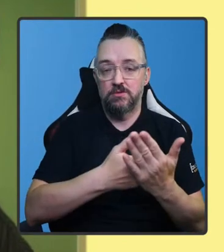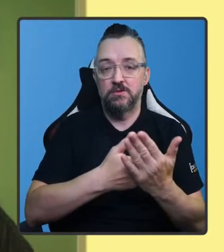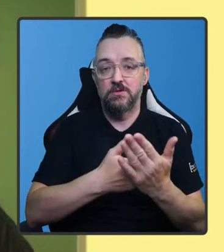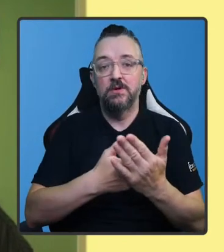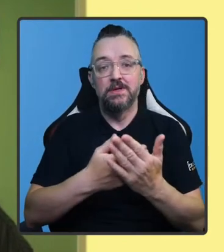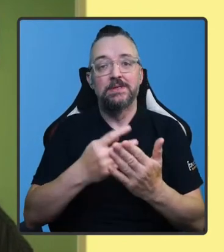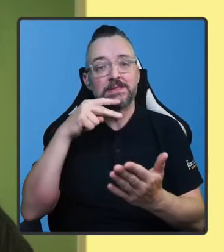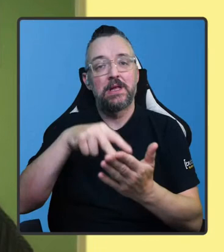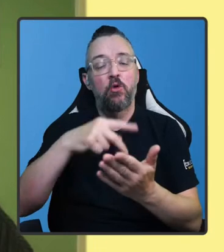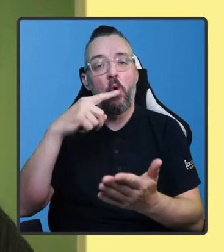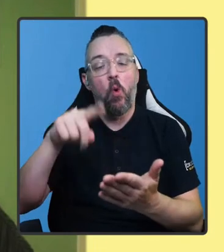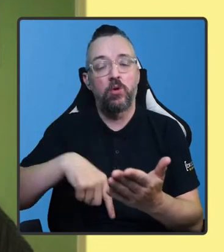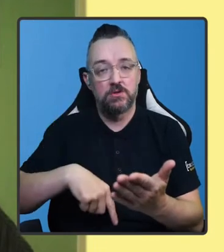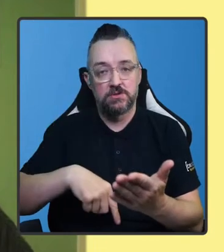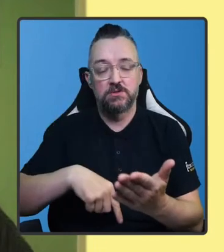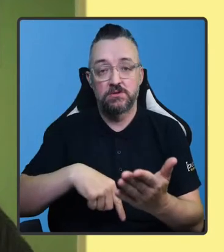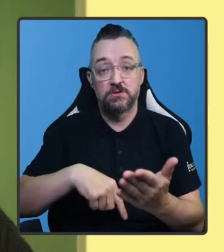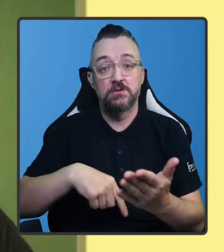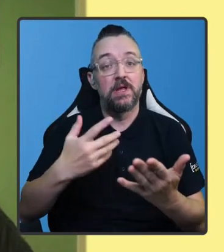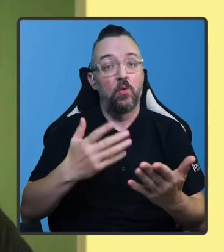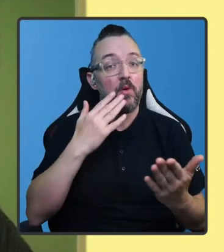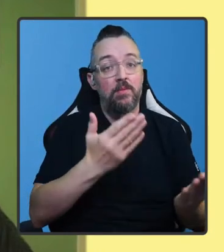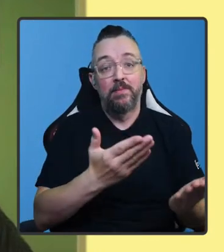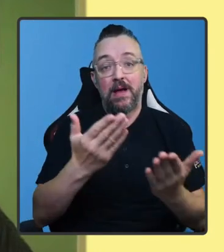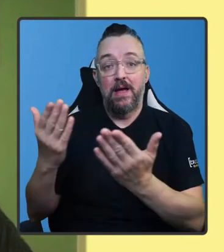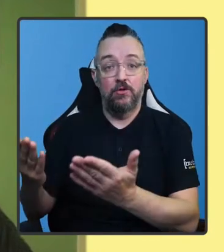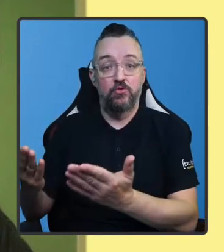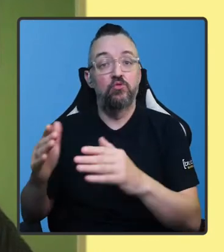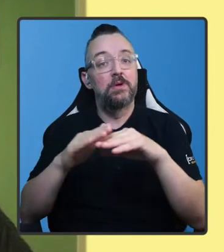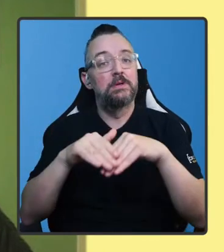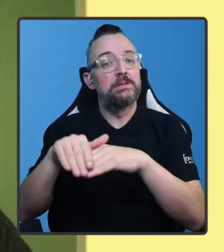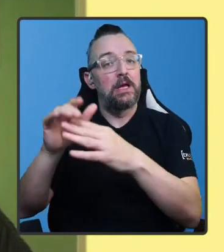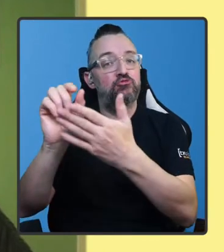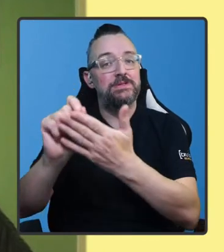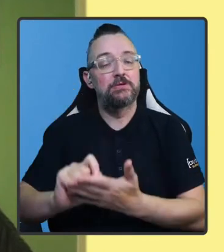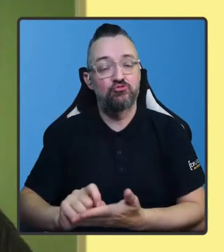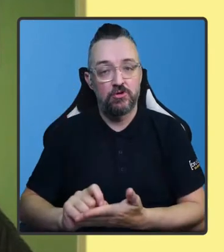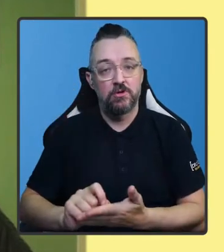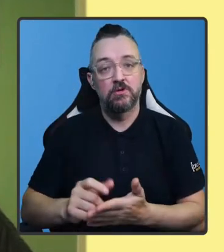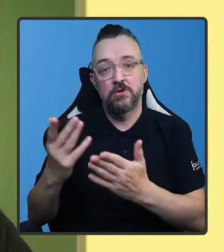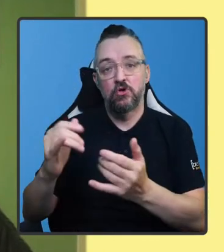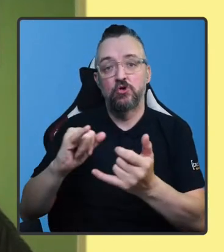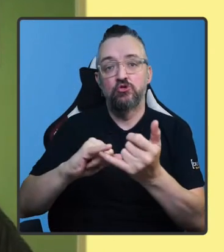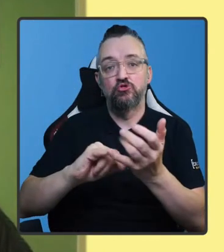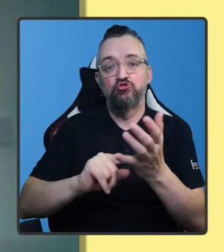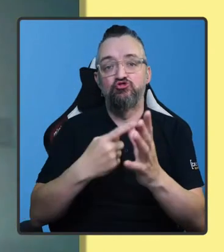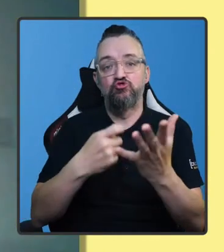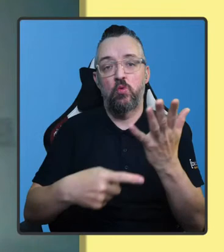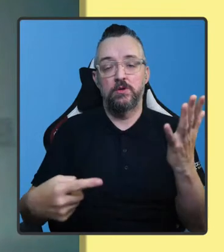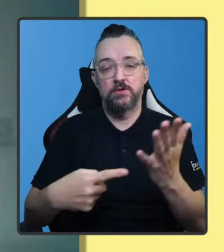conference. And for that, I will hand over to the National Secretary. So over to you, Stuart.